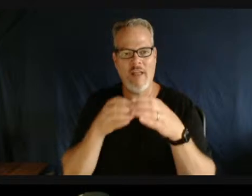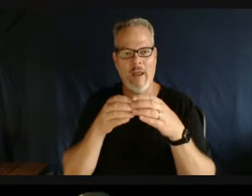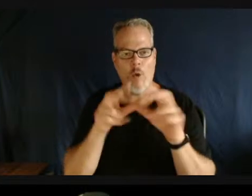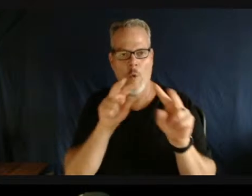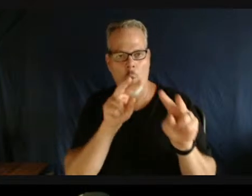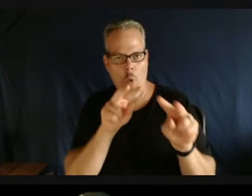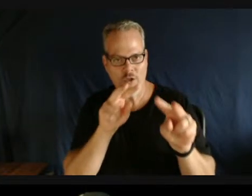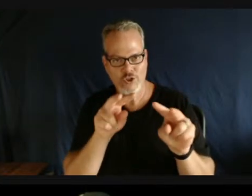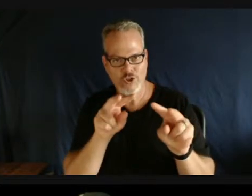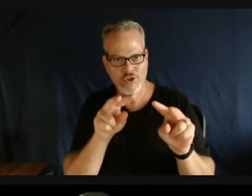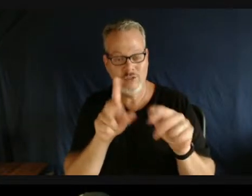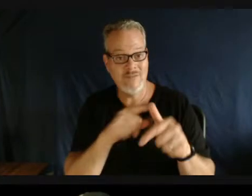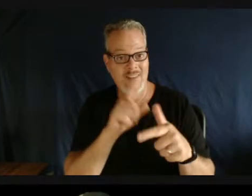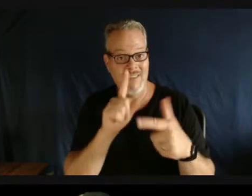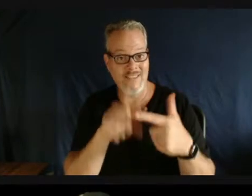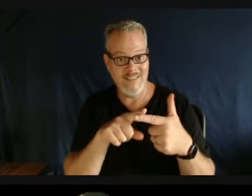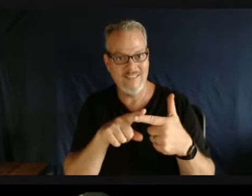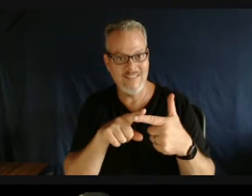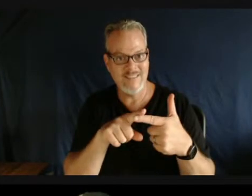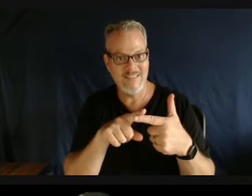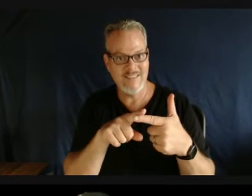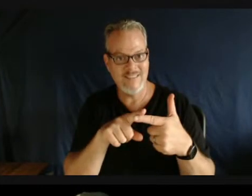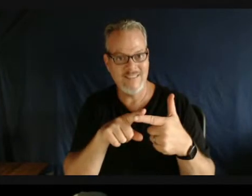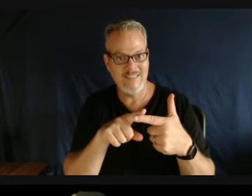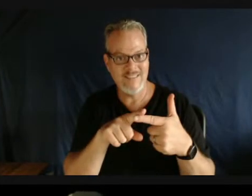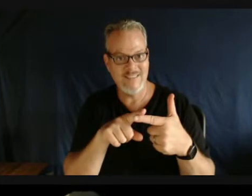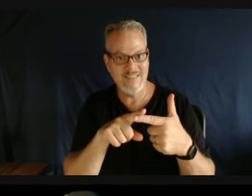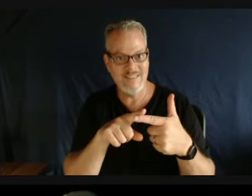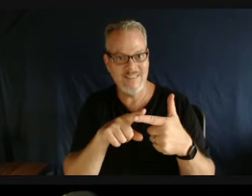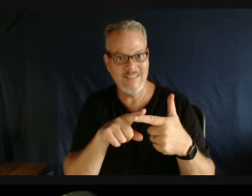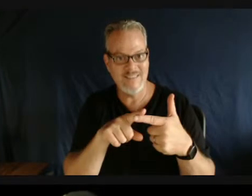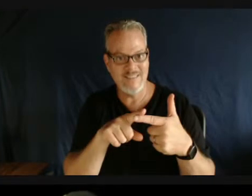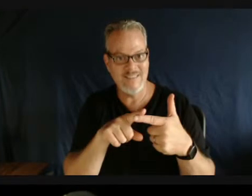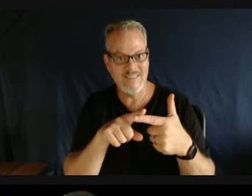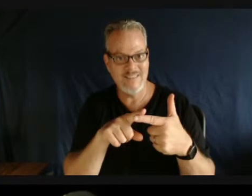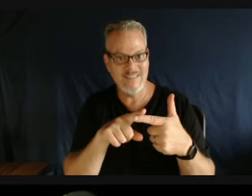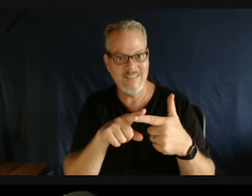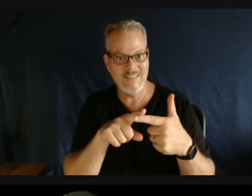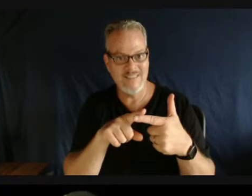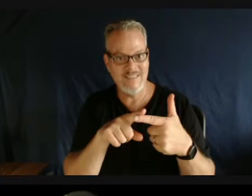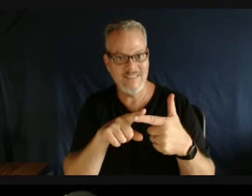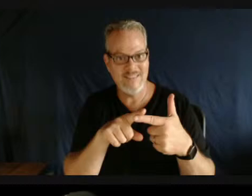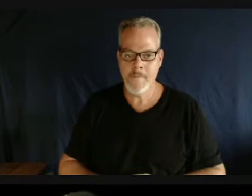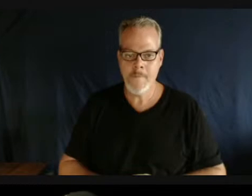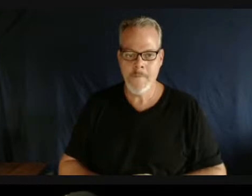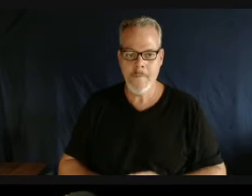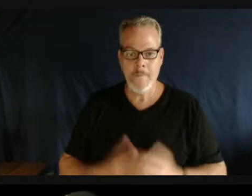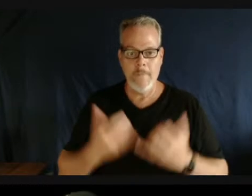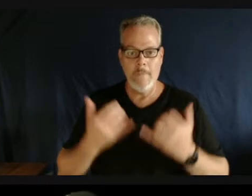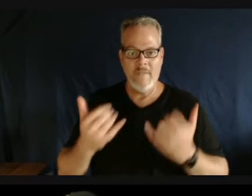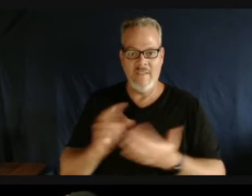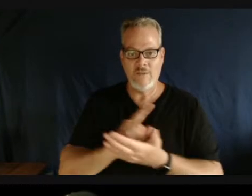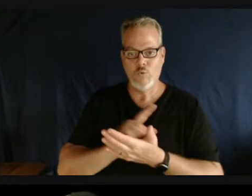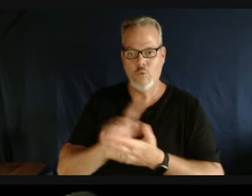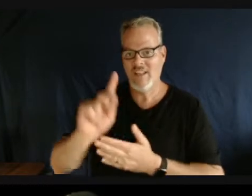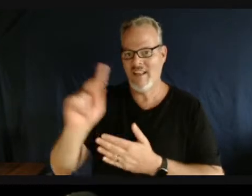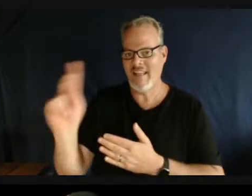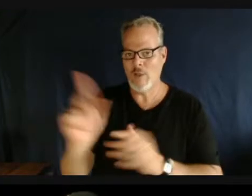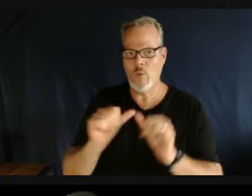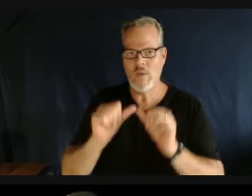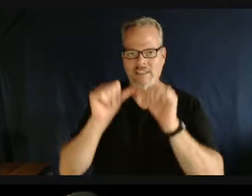before we take a short break here. And the volcano watch this week, Kīlauea is continuing summit